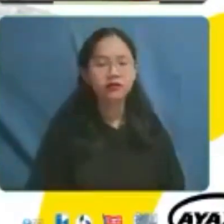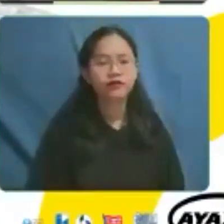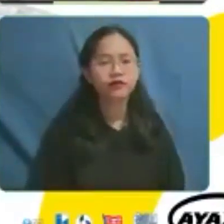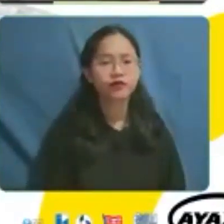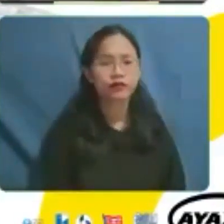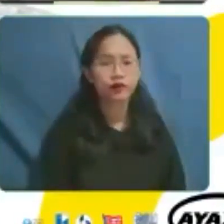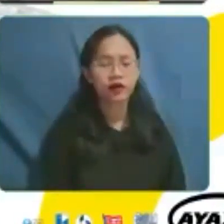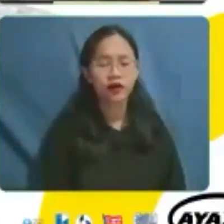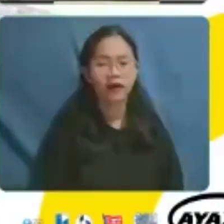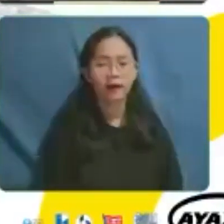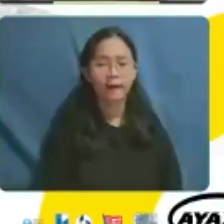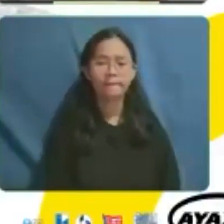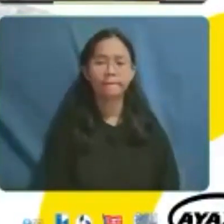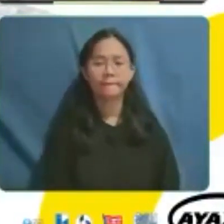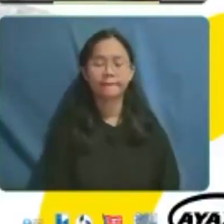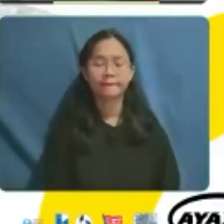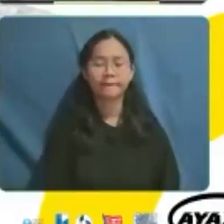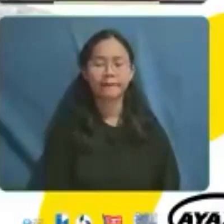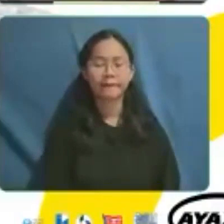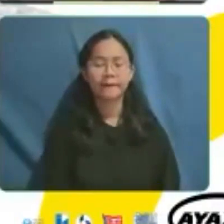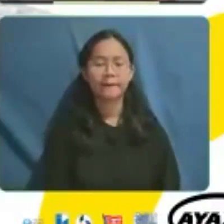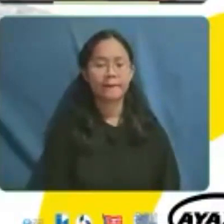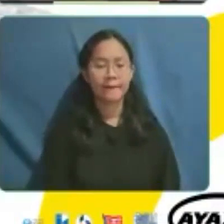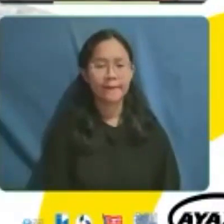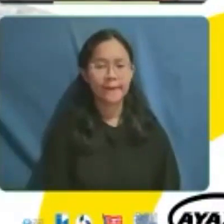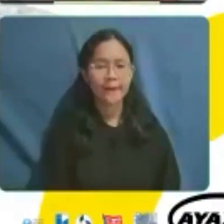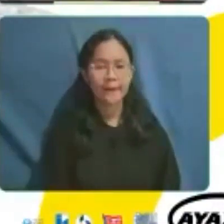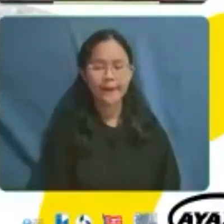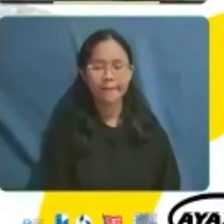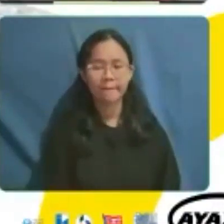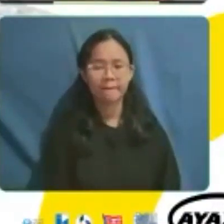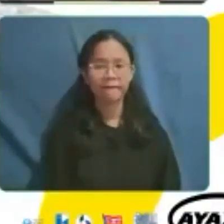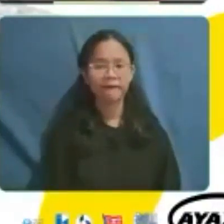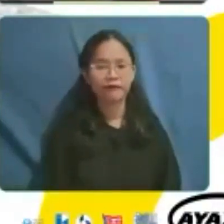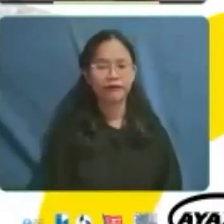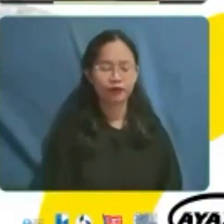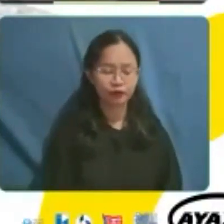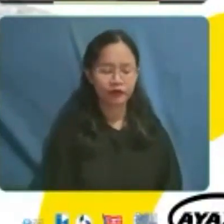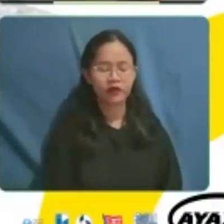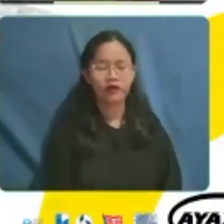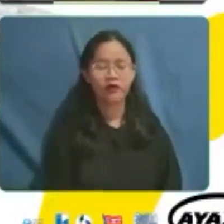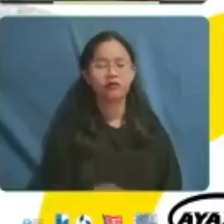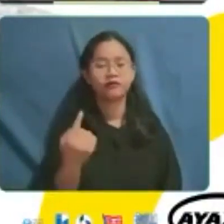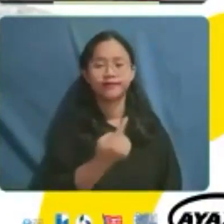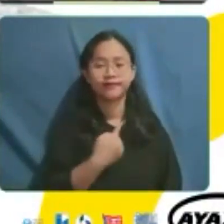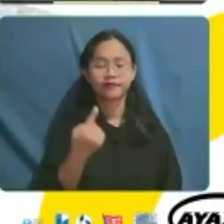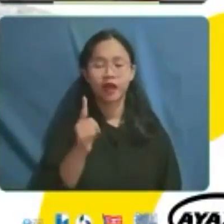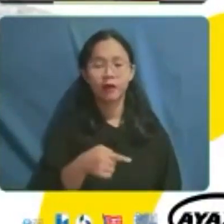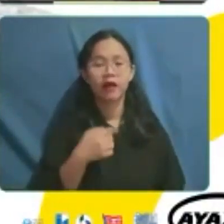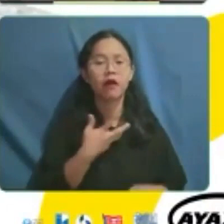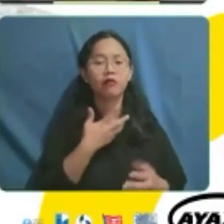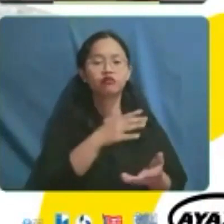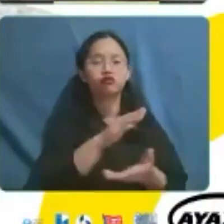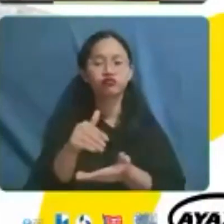a leading cause of public health issues. We have around a quarter of all deaths that are linked to environmental